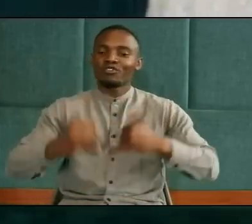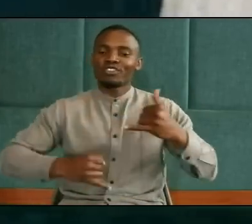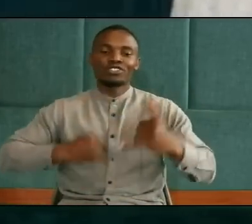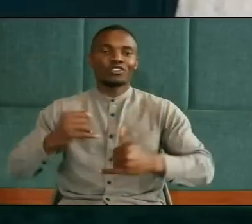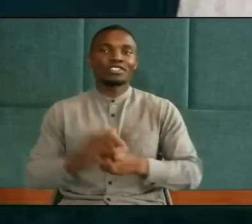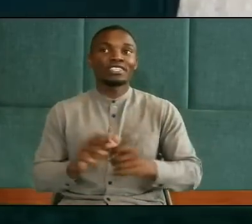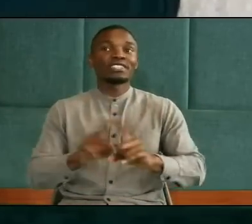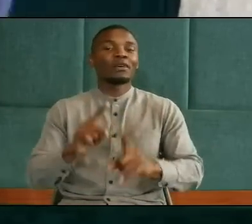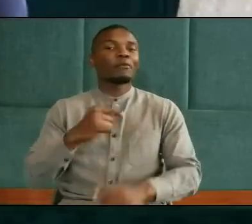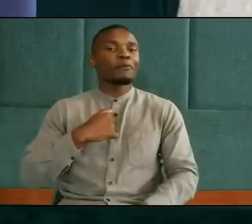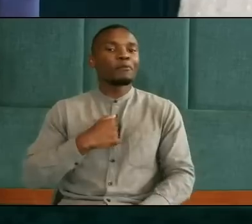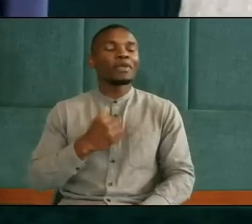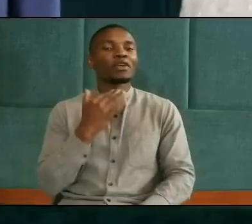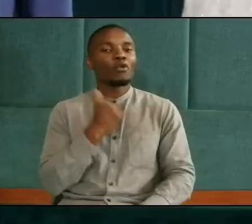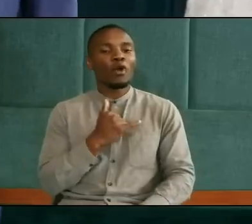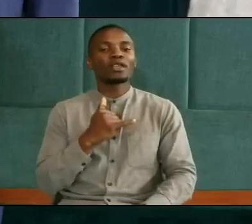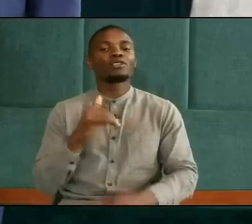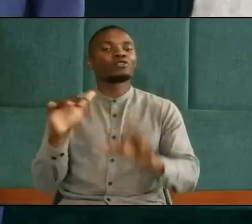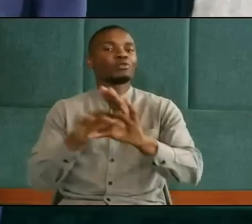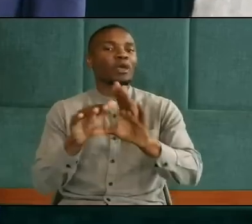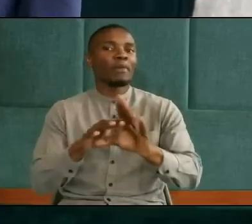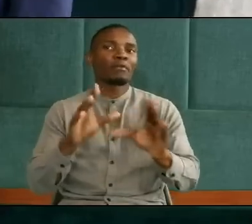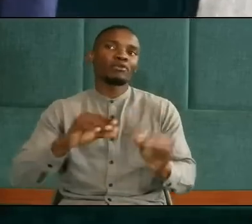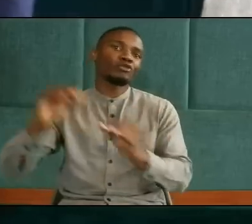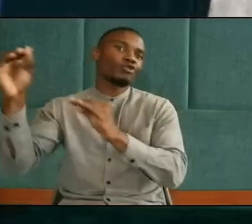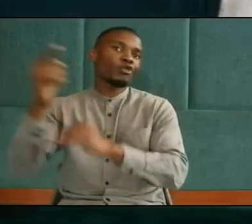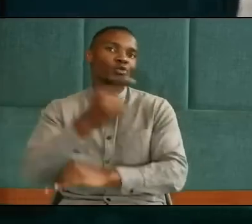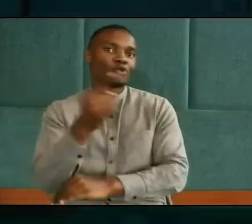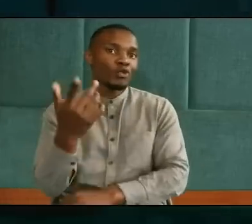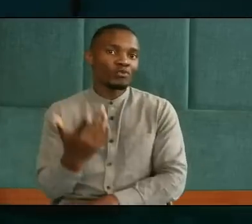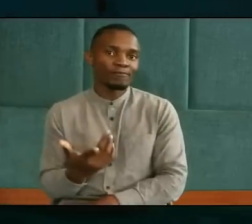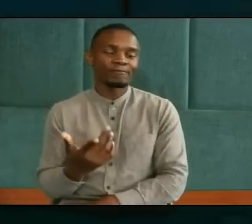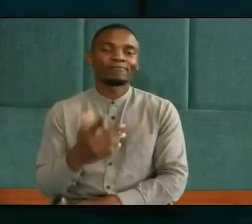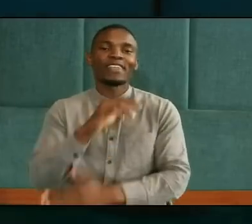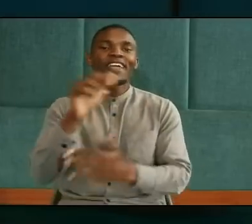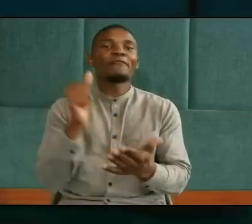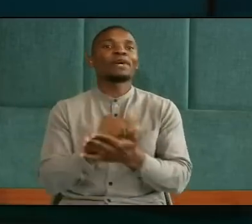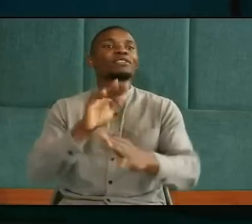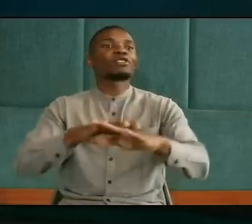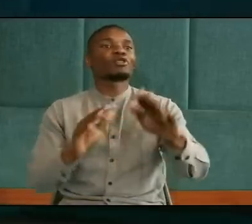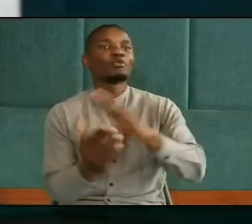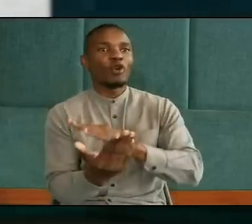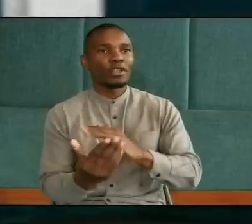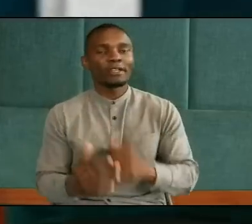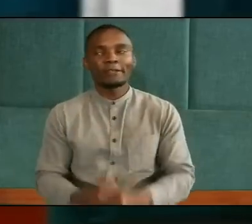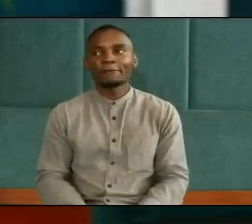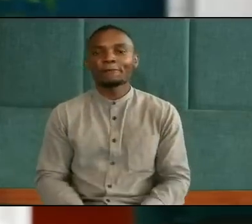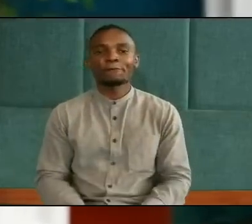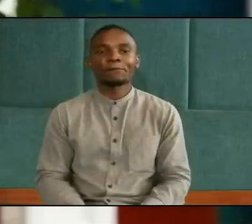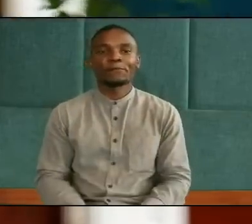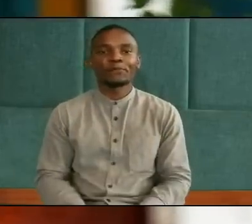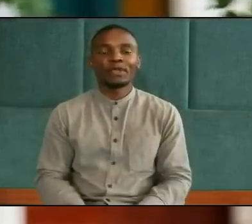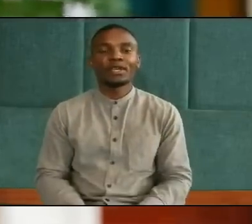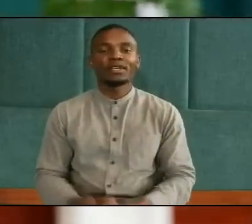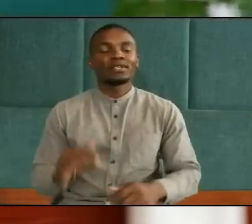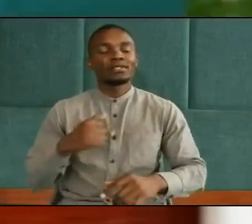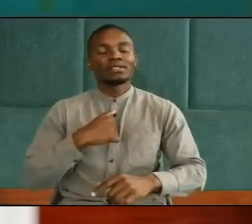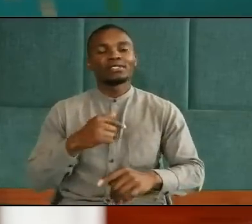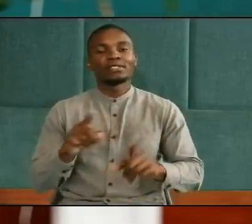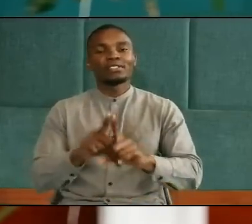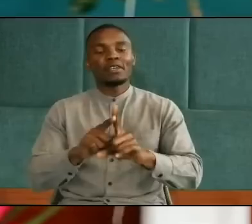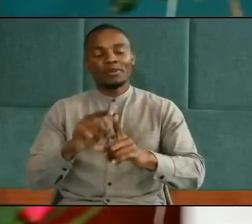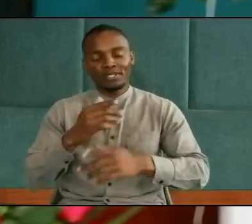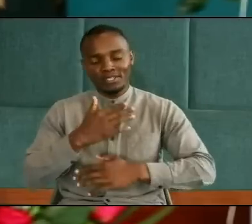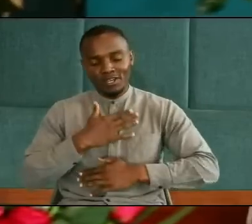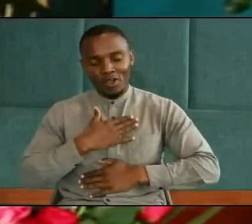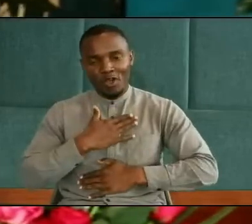And I want to be in the number. How about you? Amen, amen. Good morning. It's a pleasure to be back